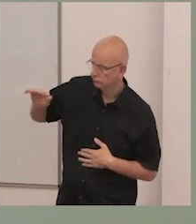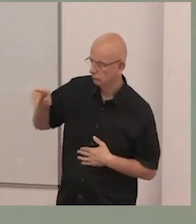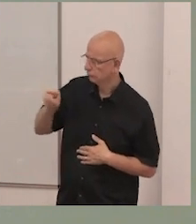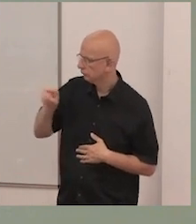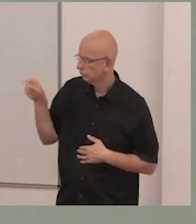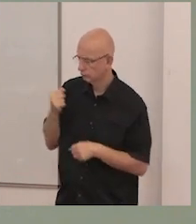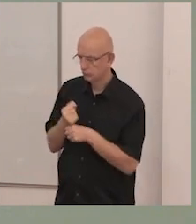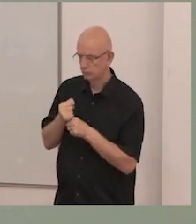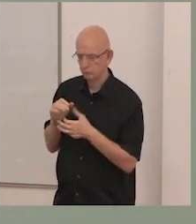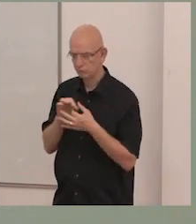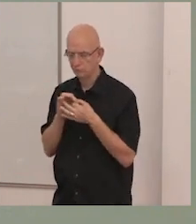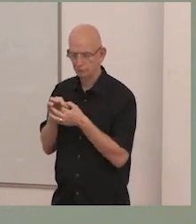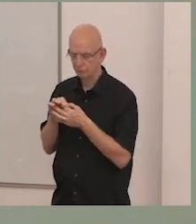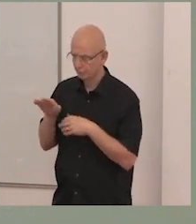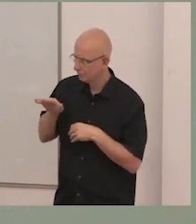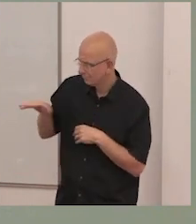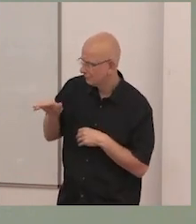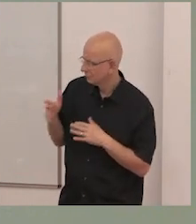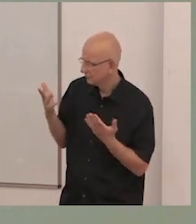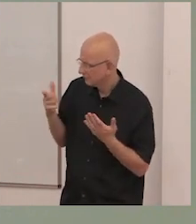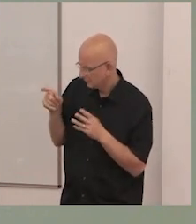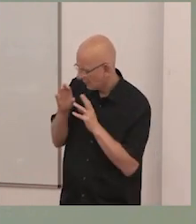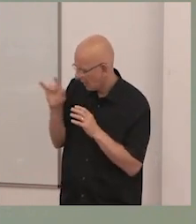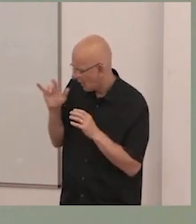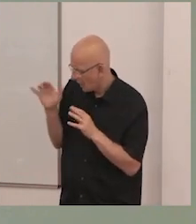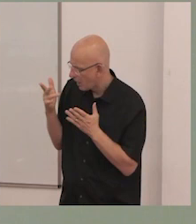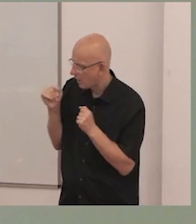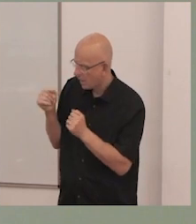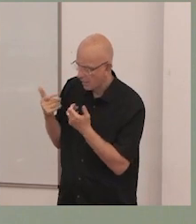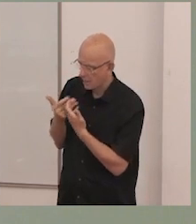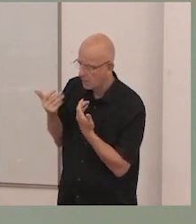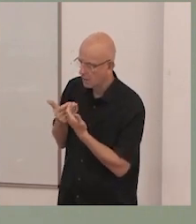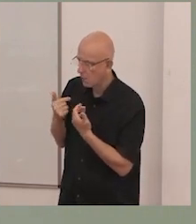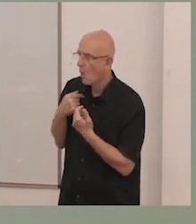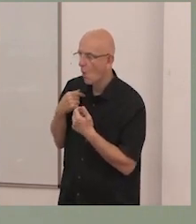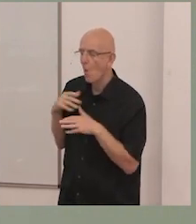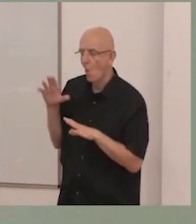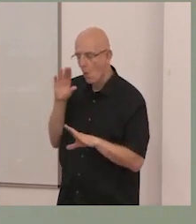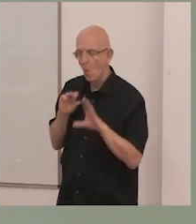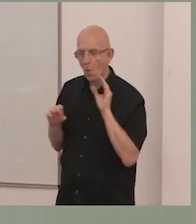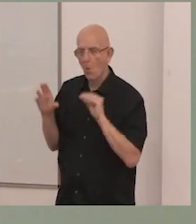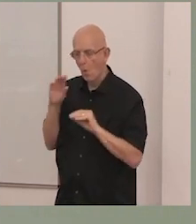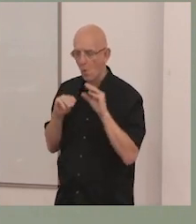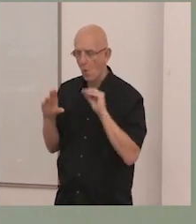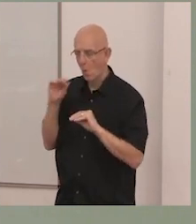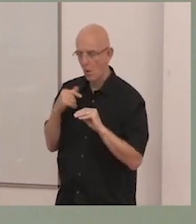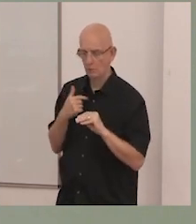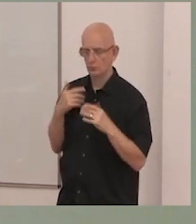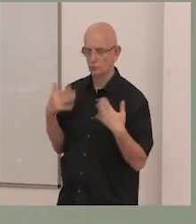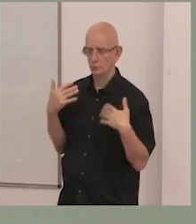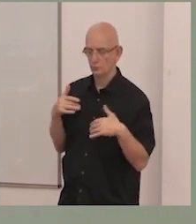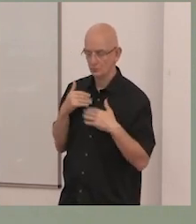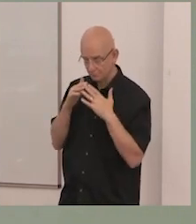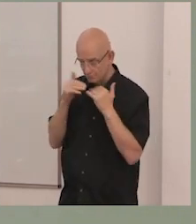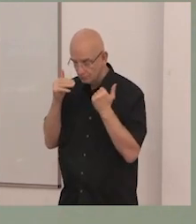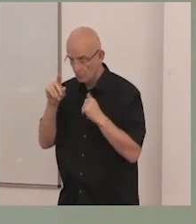And I was happy because we had a very strong composition of committee. We had a very